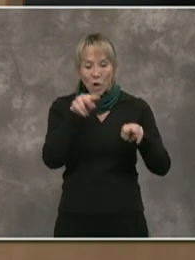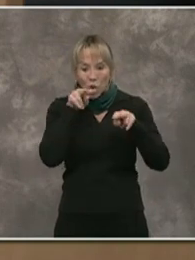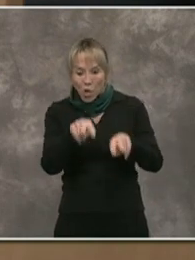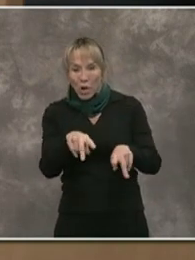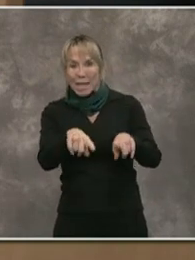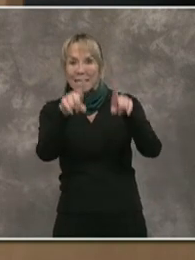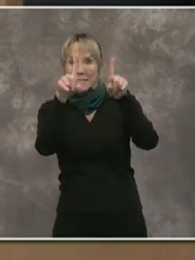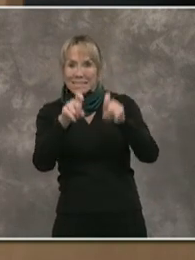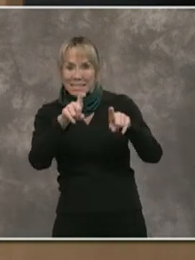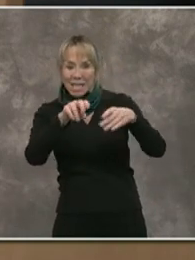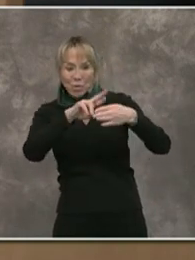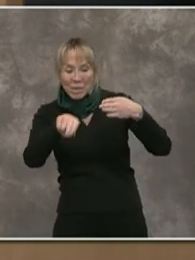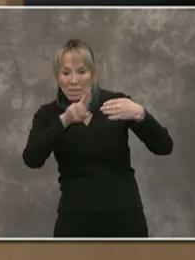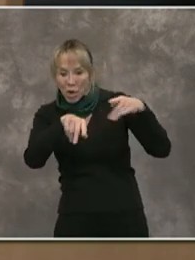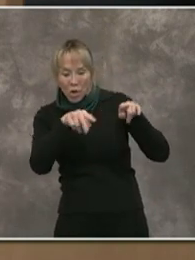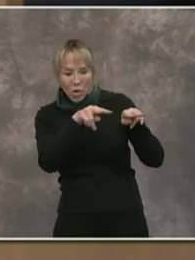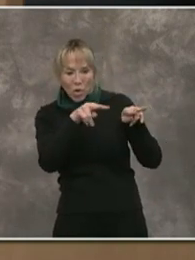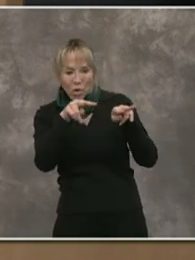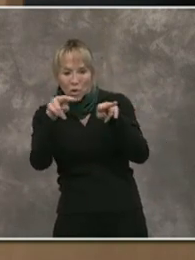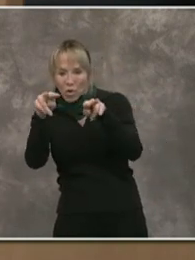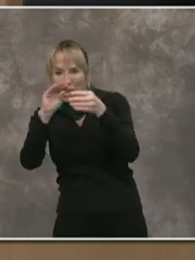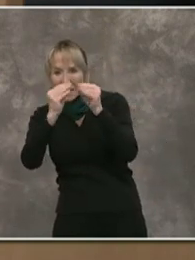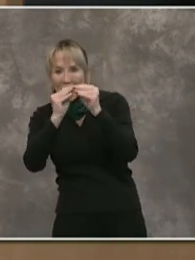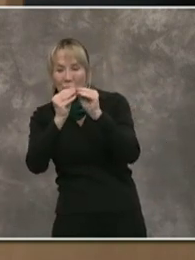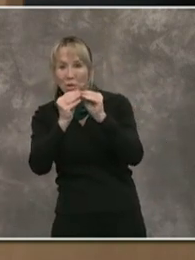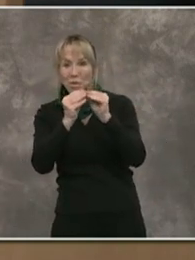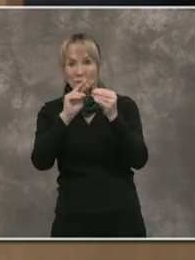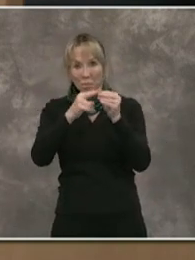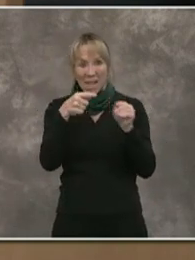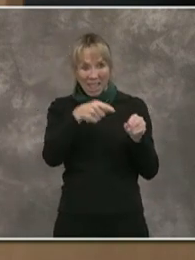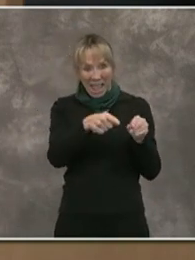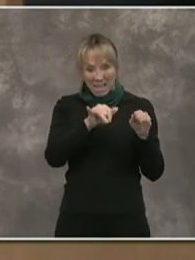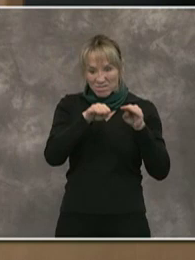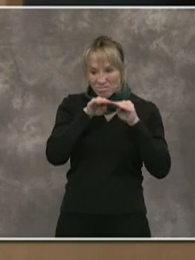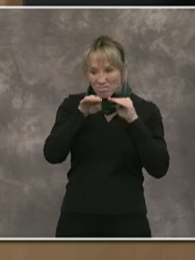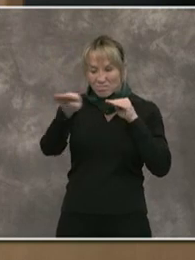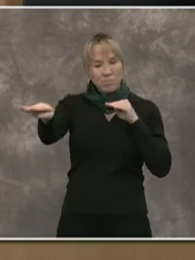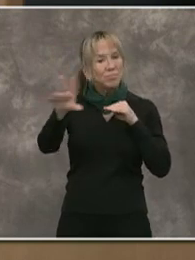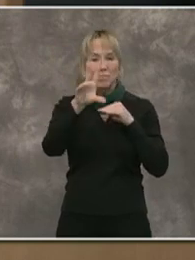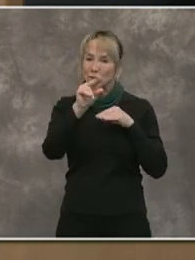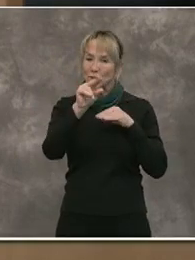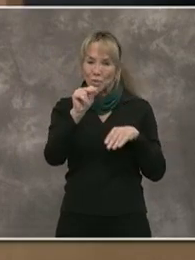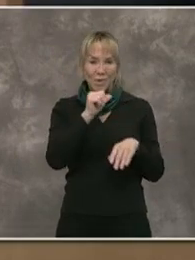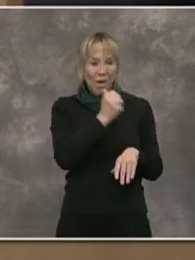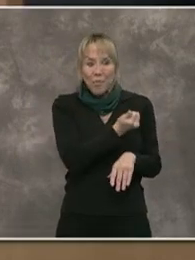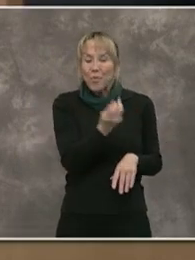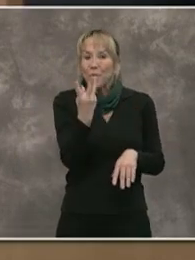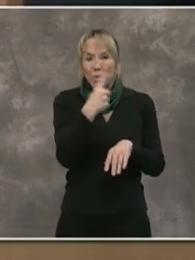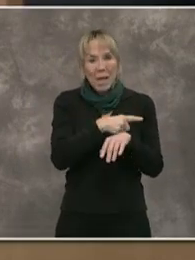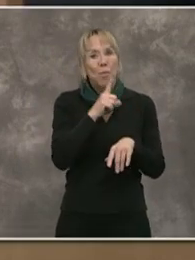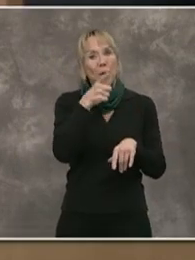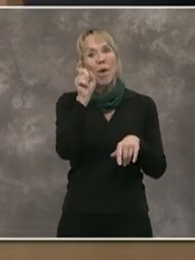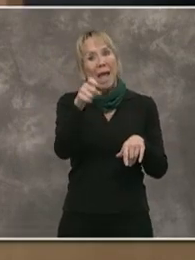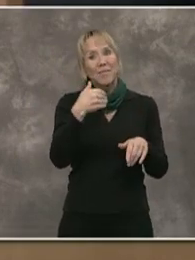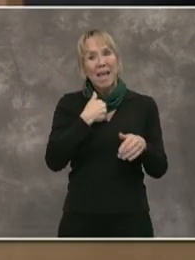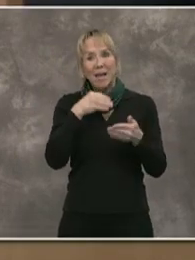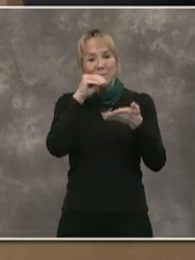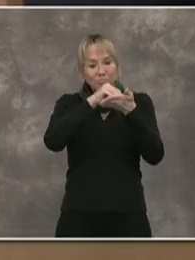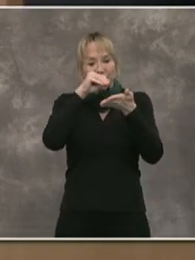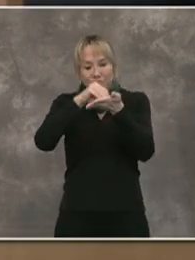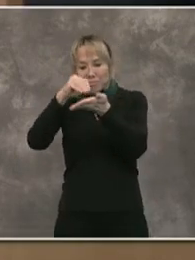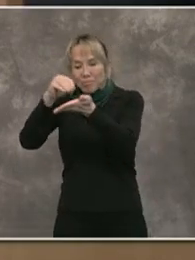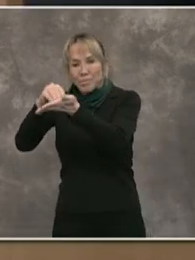In fact, even several days don't indicate a trend. And so there are variations in what we report. Sometimes it's because